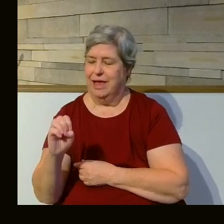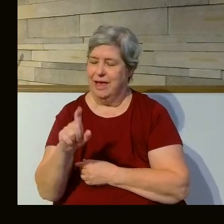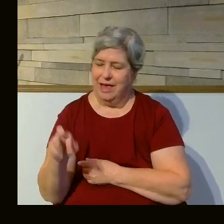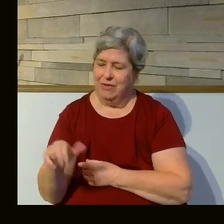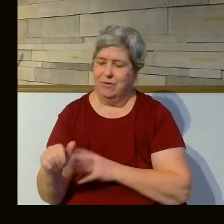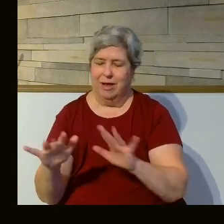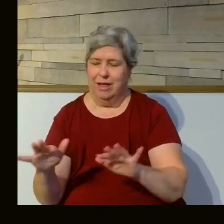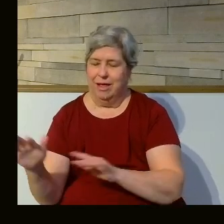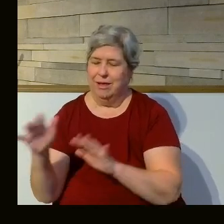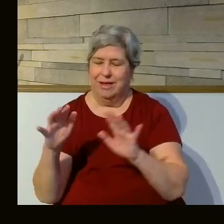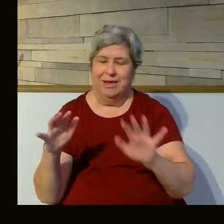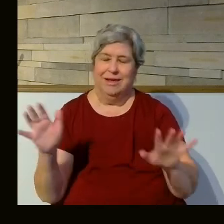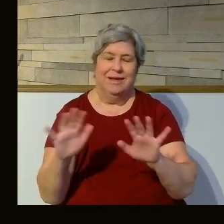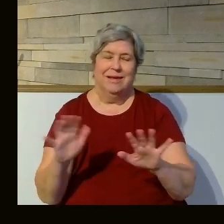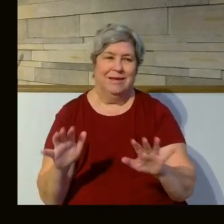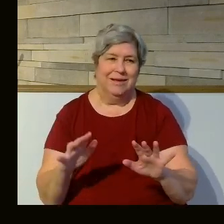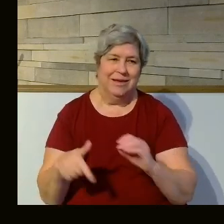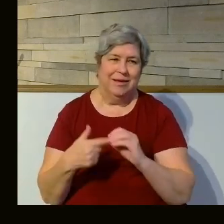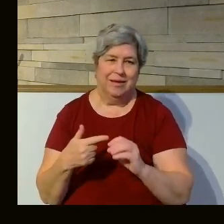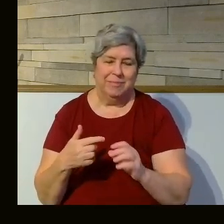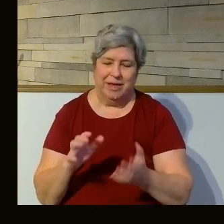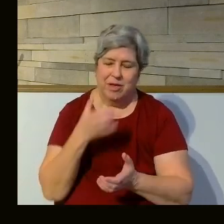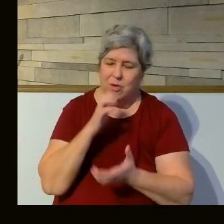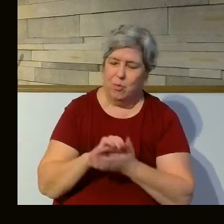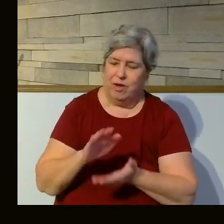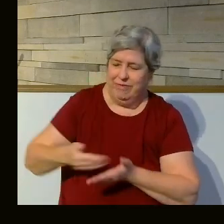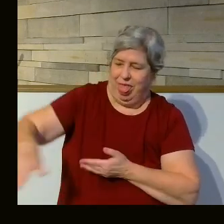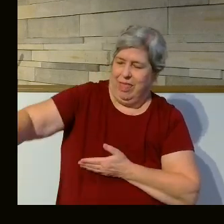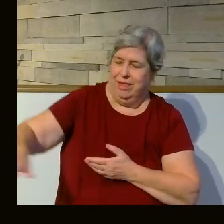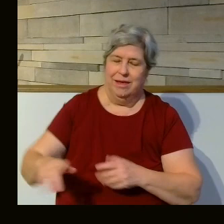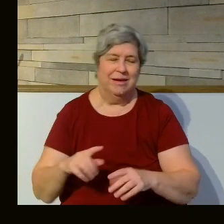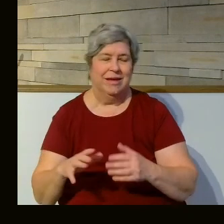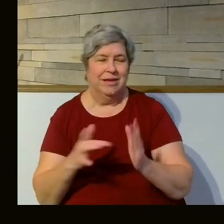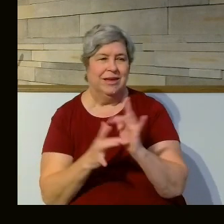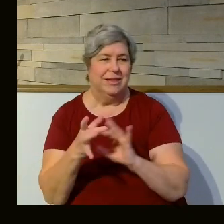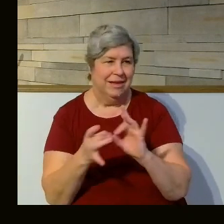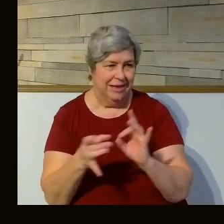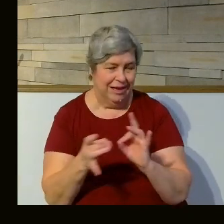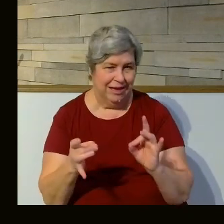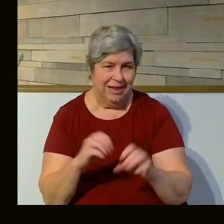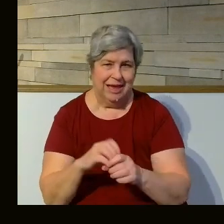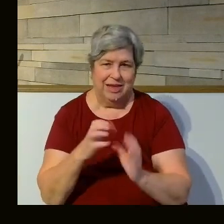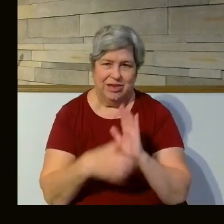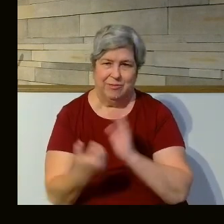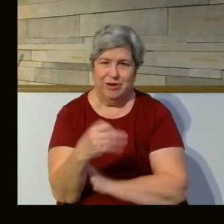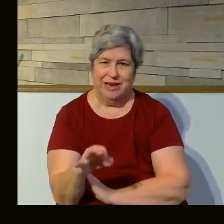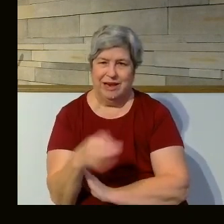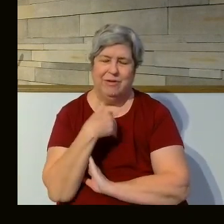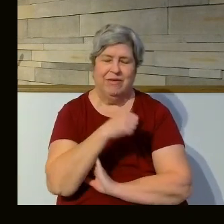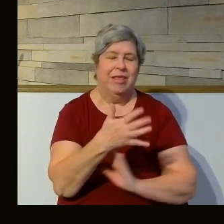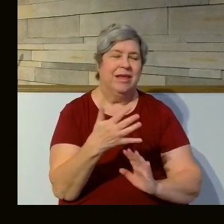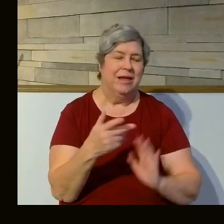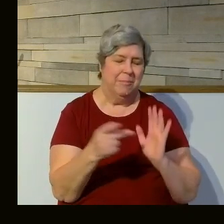got issues going on with the book of Ezra about putting wives away. Jesus has more teaching in chapter 19. We have the other gospel accounts.